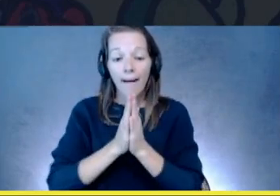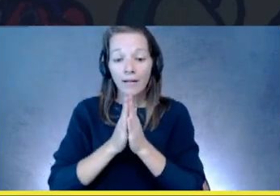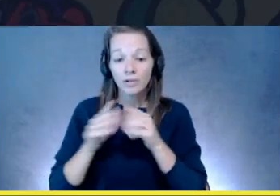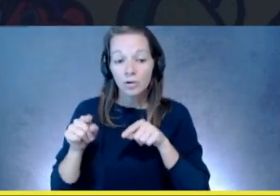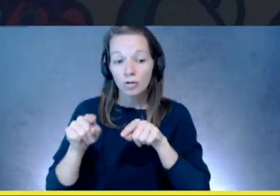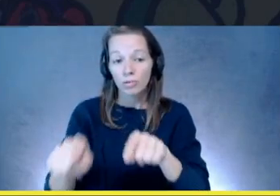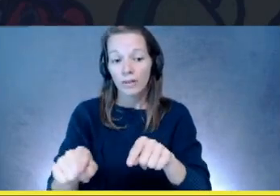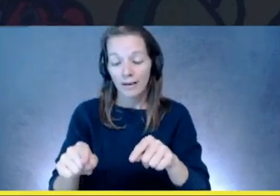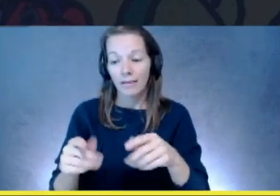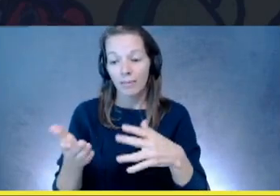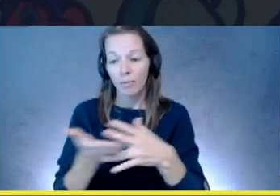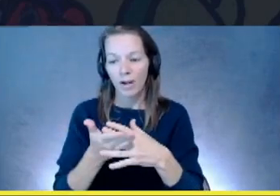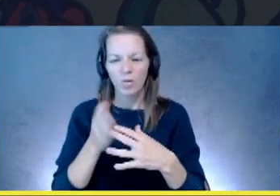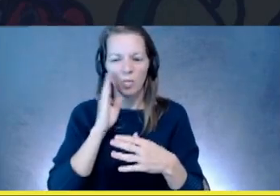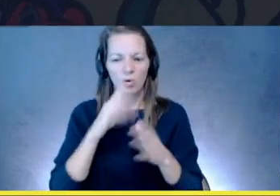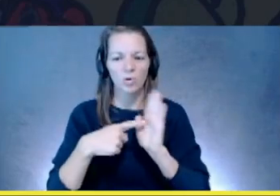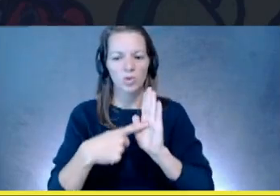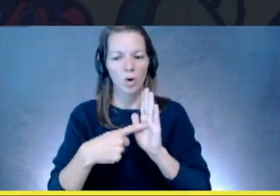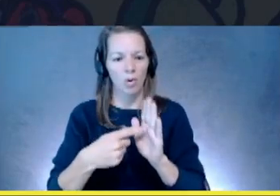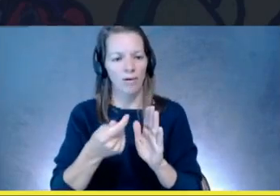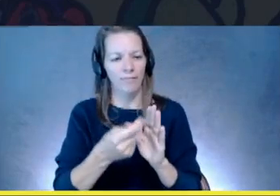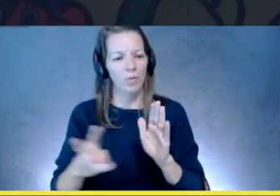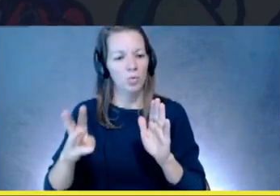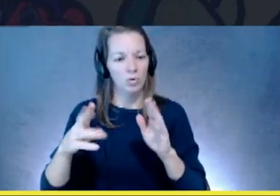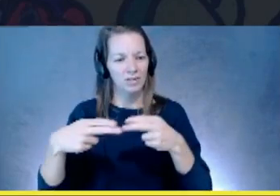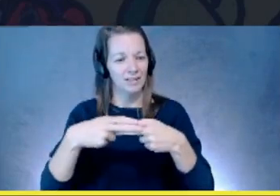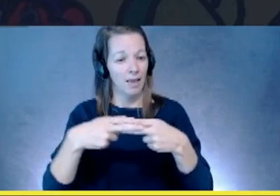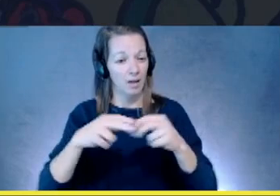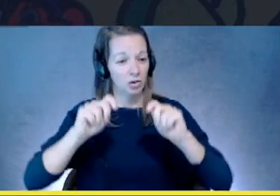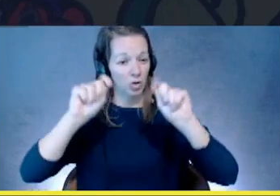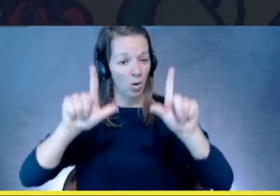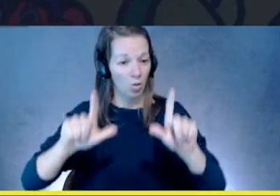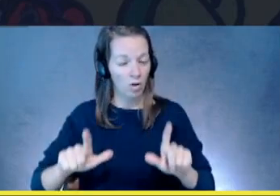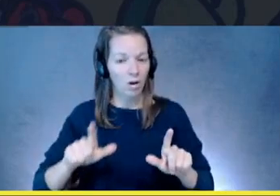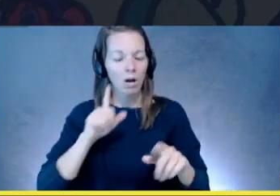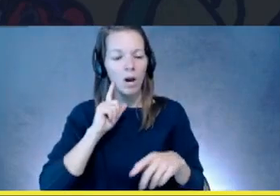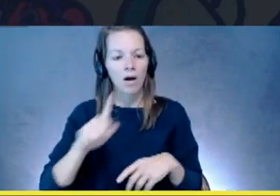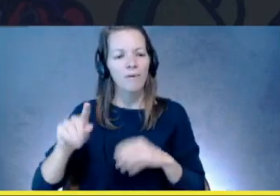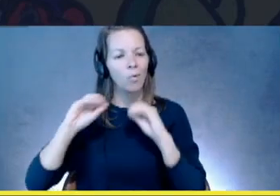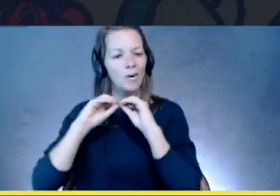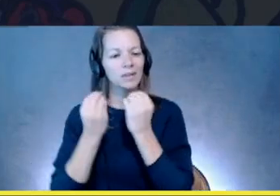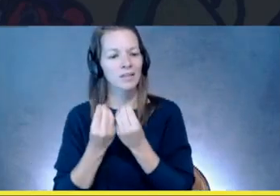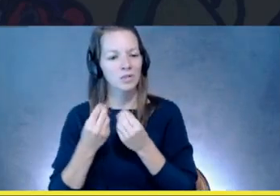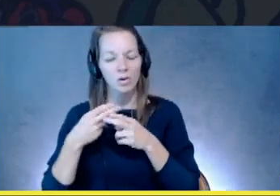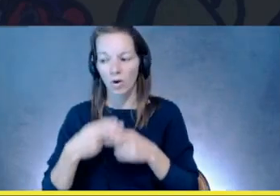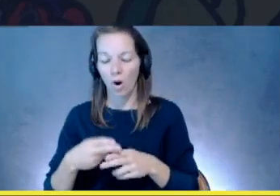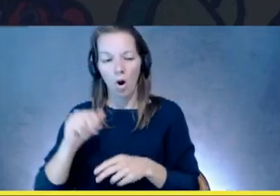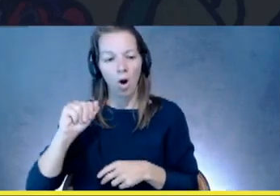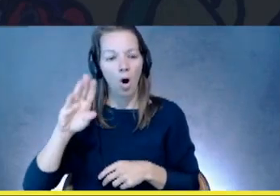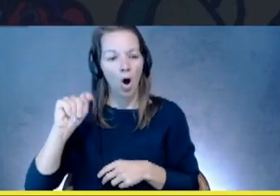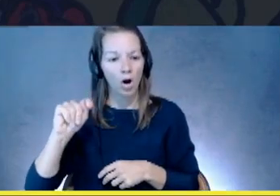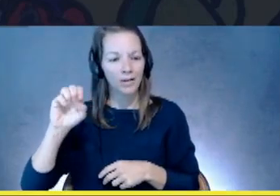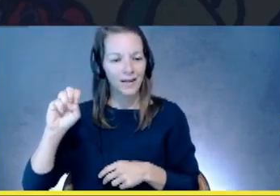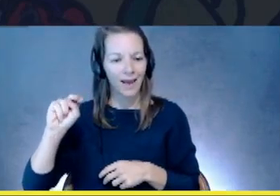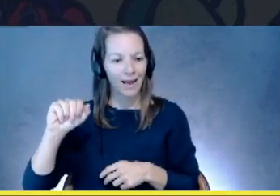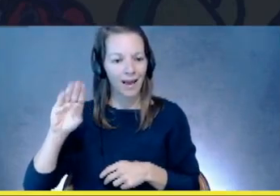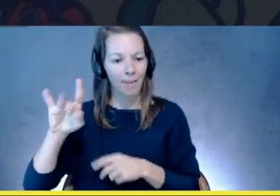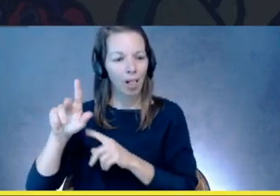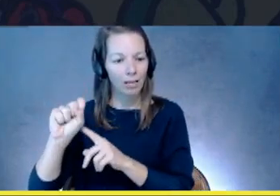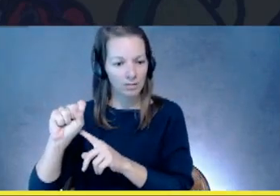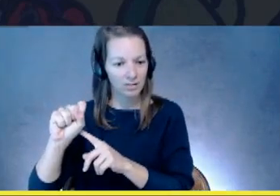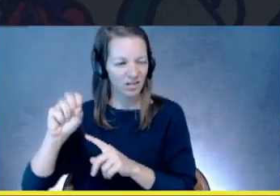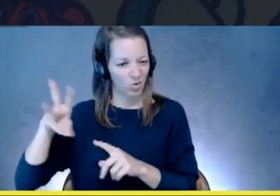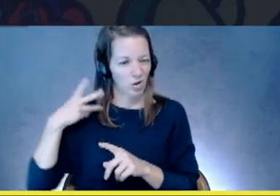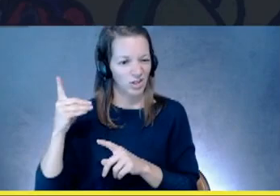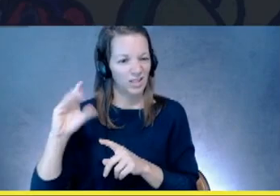short slideshow of the work of artists from a program, organization called Art Enables, which is a Washington, D.C. based professional art